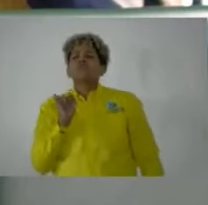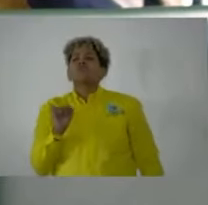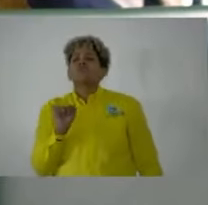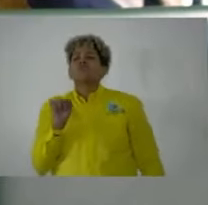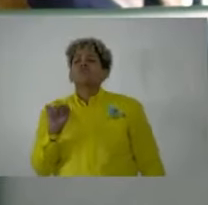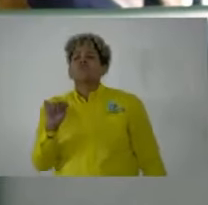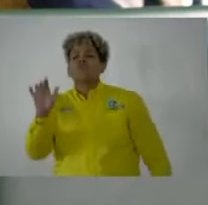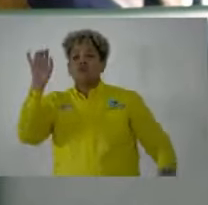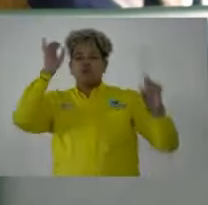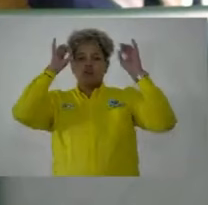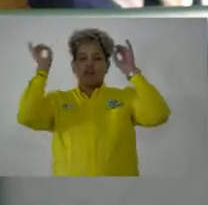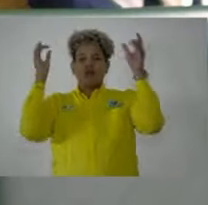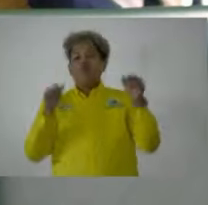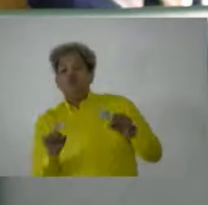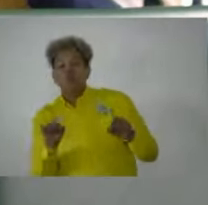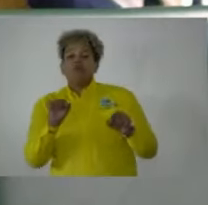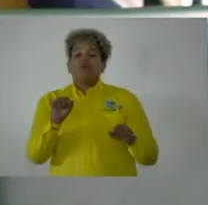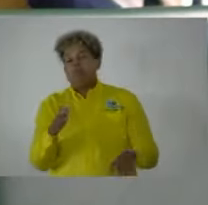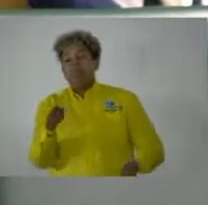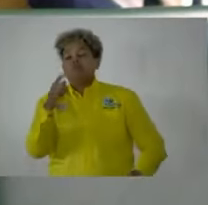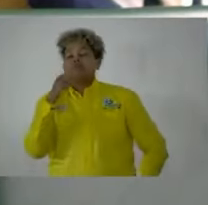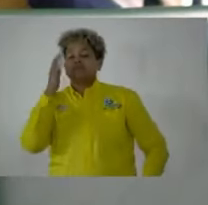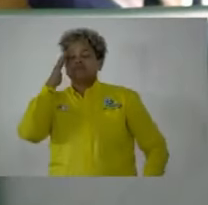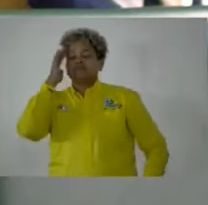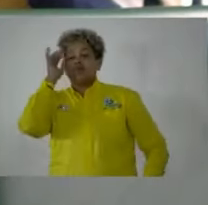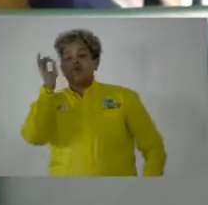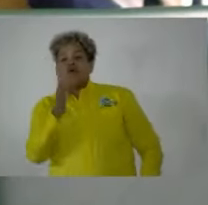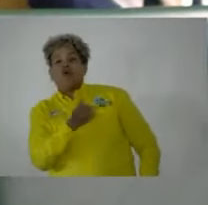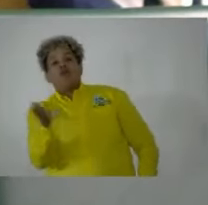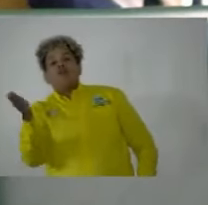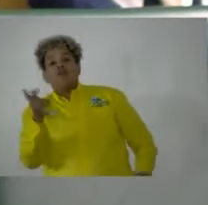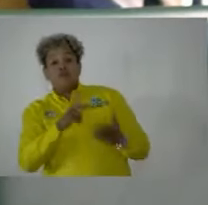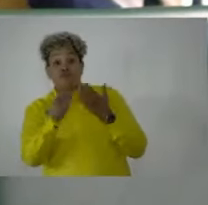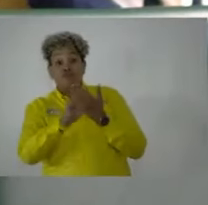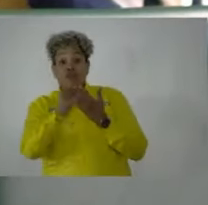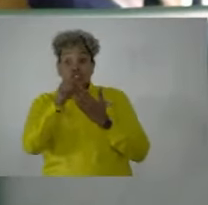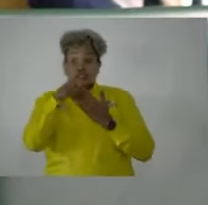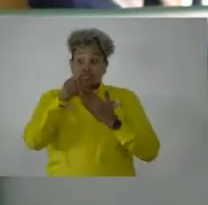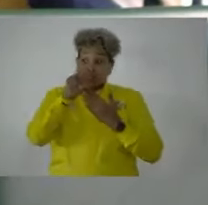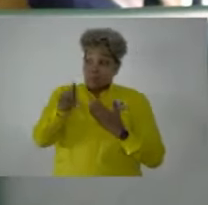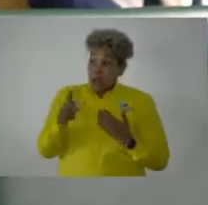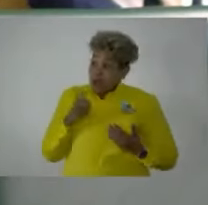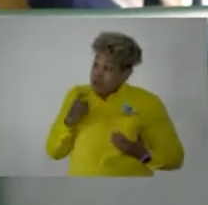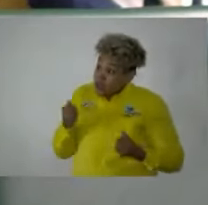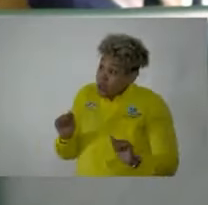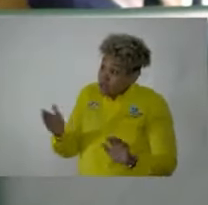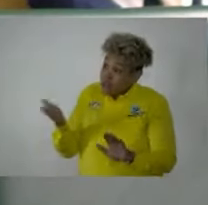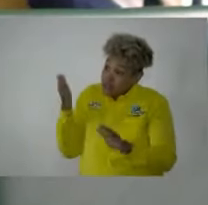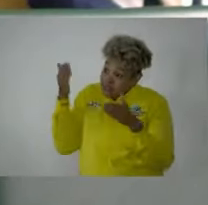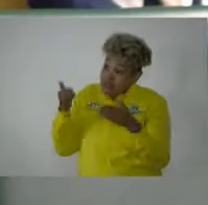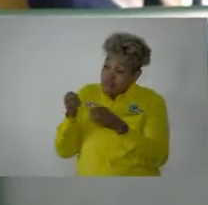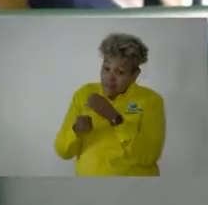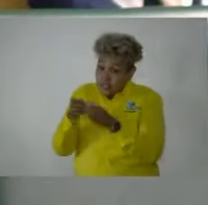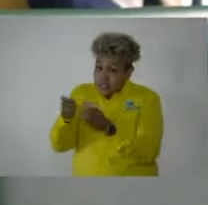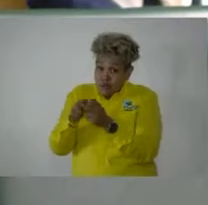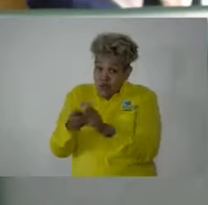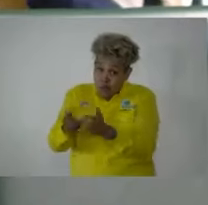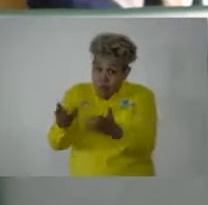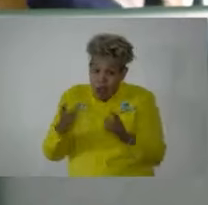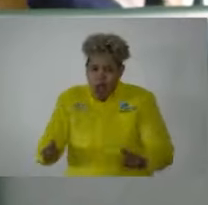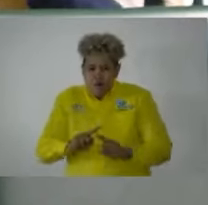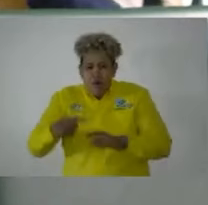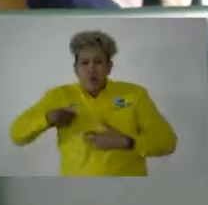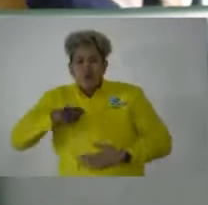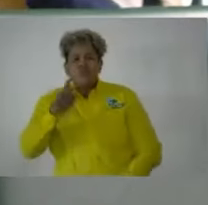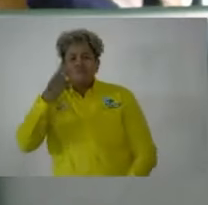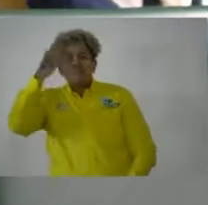yes. Are in an appalling condition. Terrible. Project Spark is an effort to start addressing this problem. But we